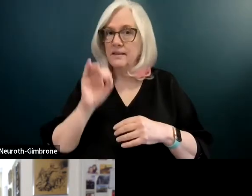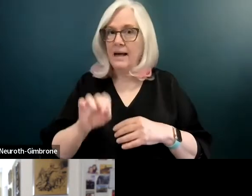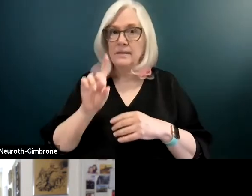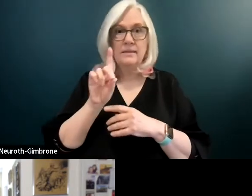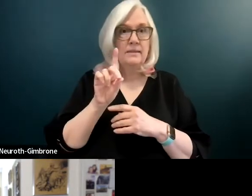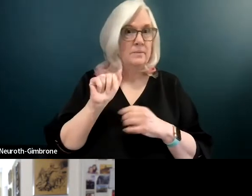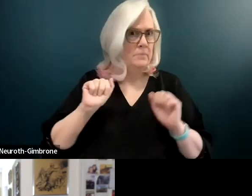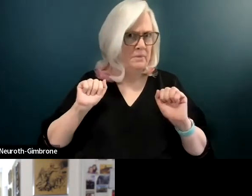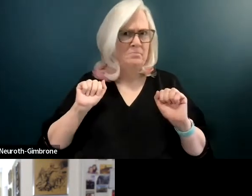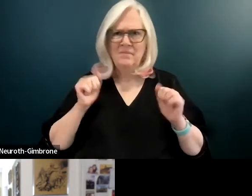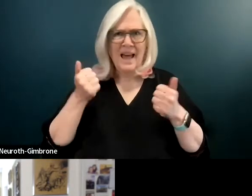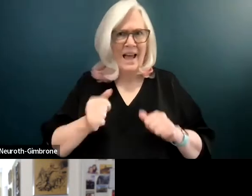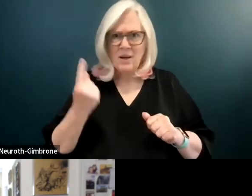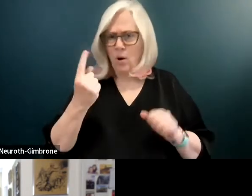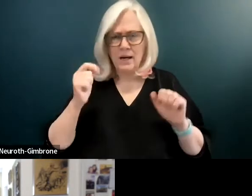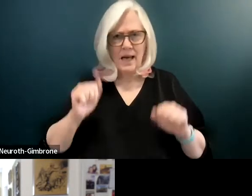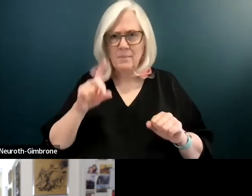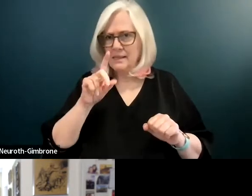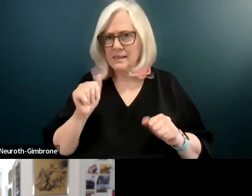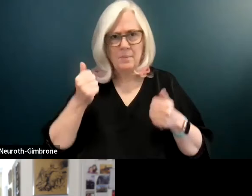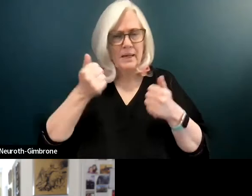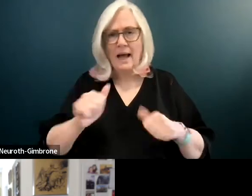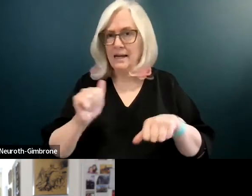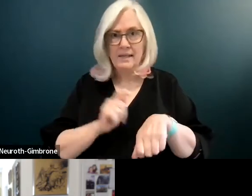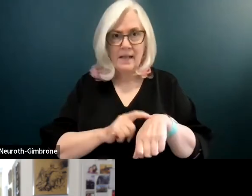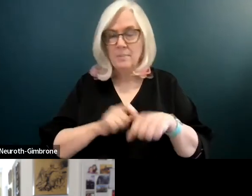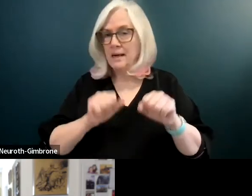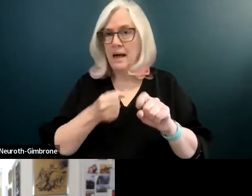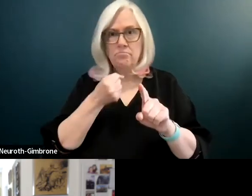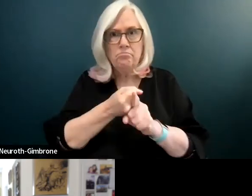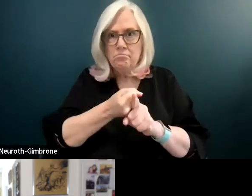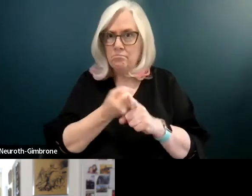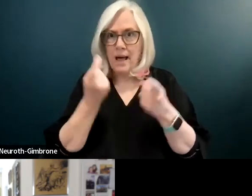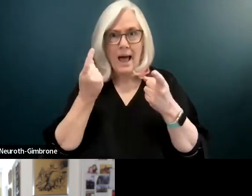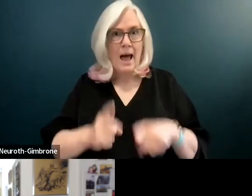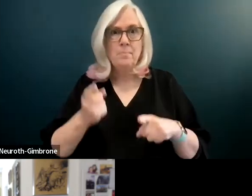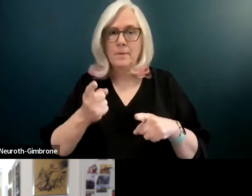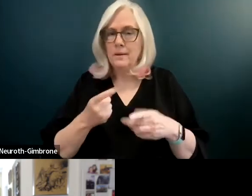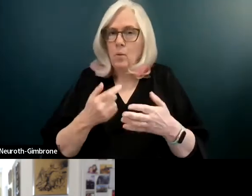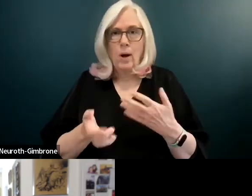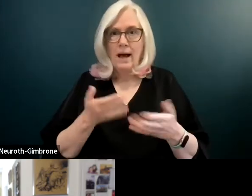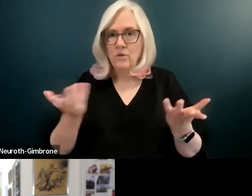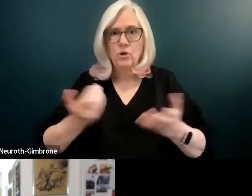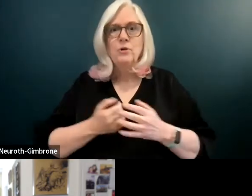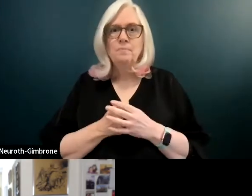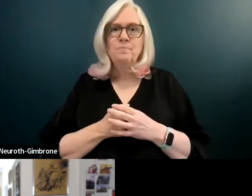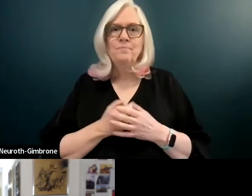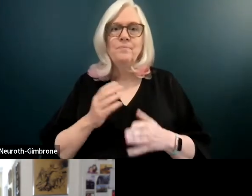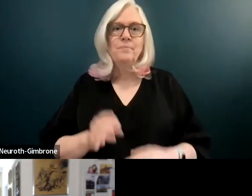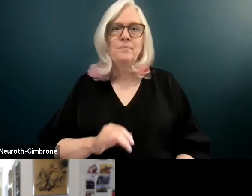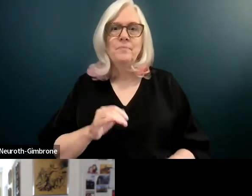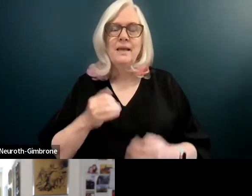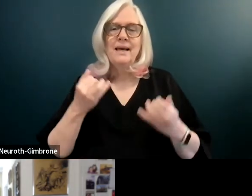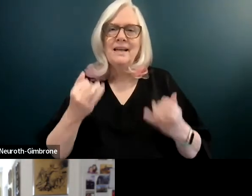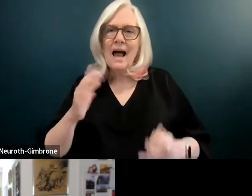be disabled at any time. It can happen whenever. So I think, you know what?